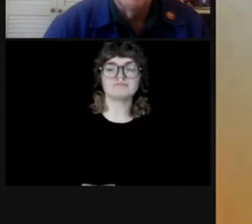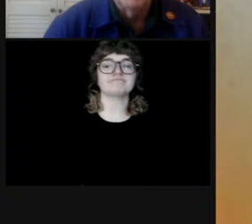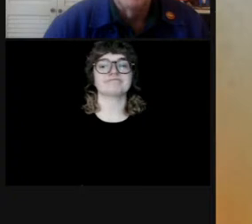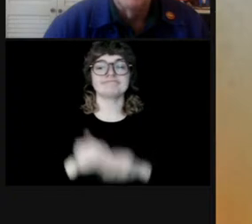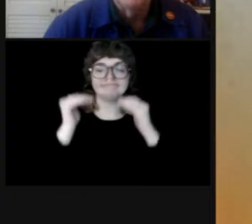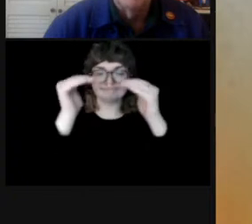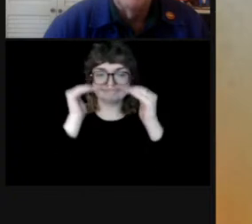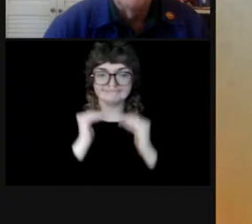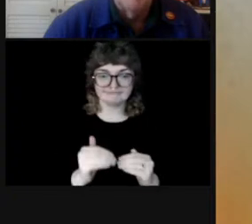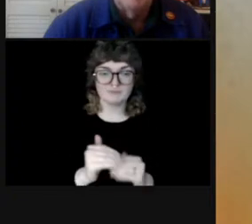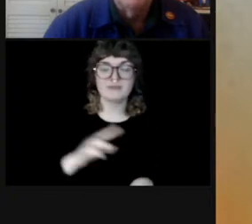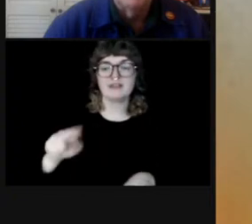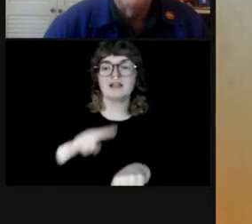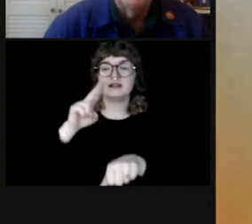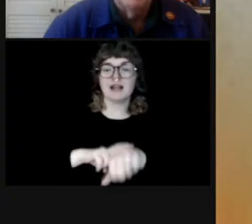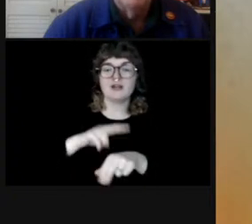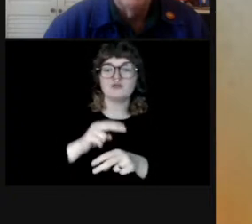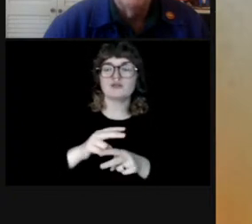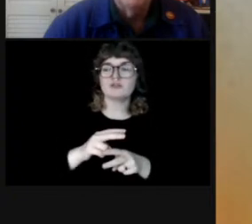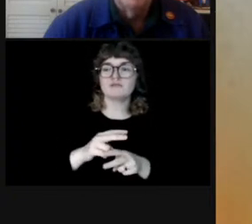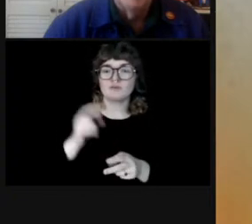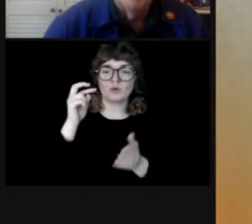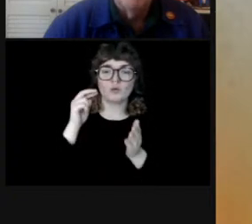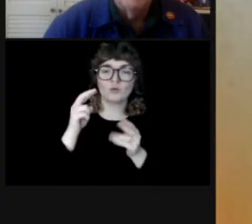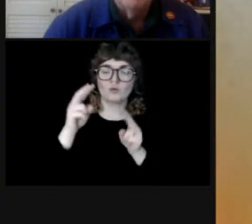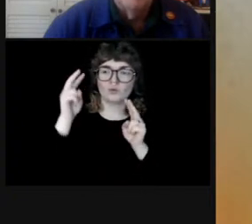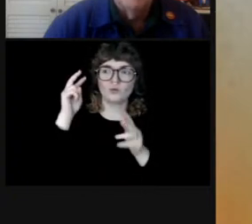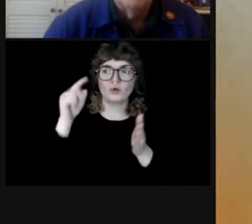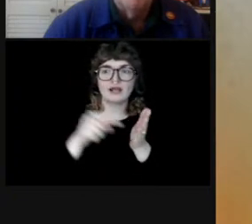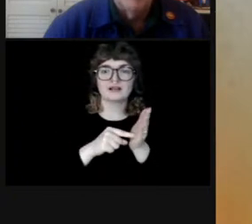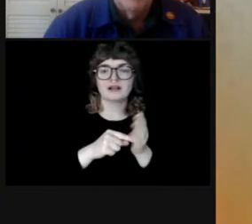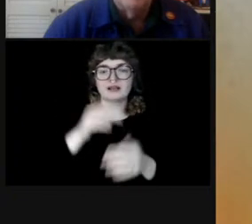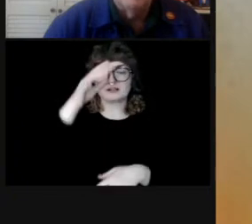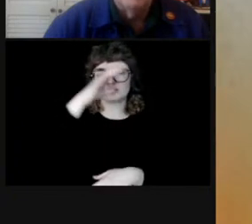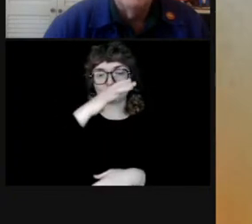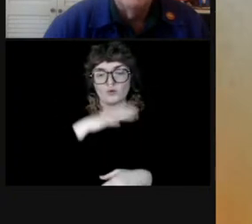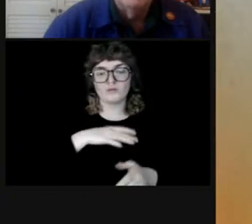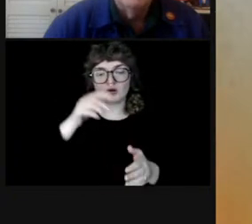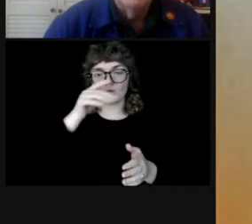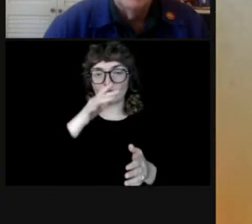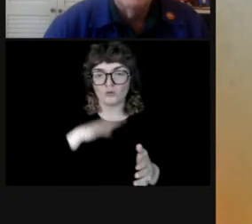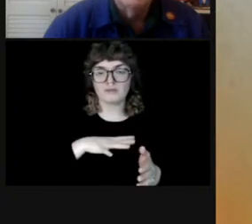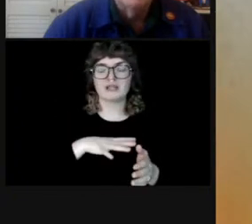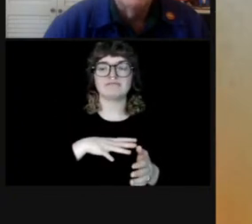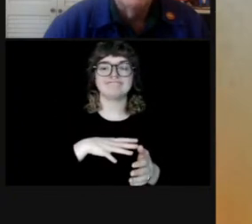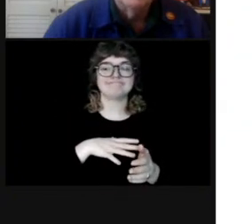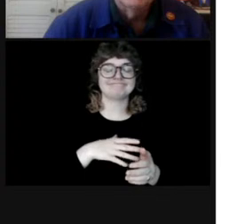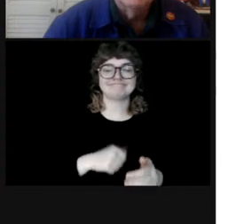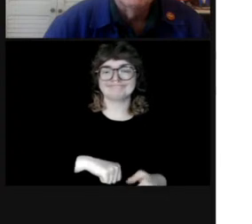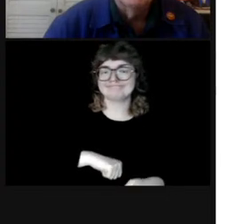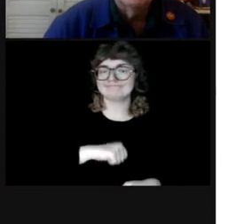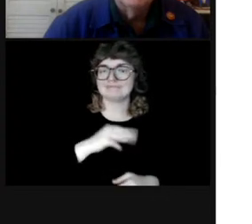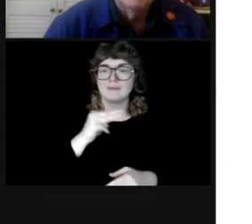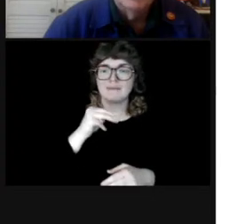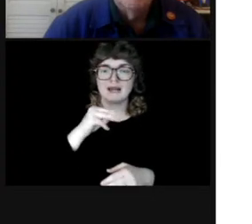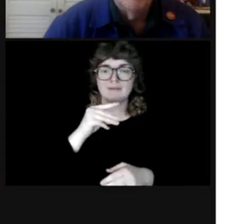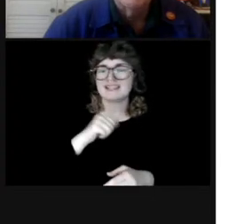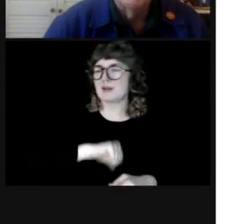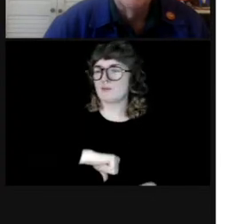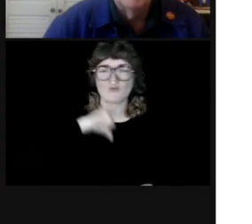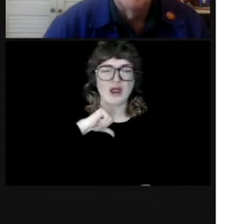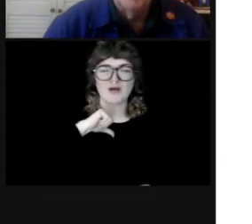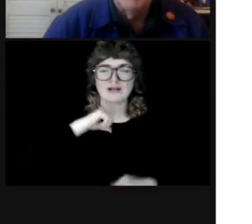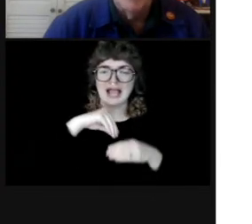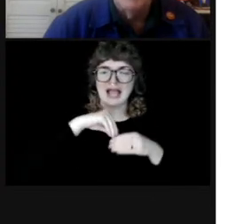nationally recognized women in politics and culture have made Maryland proud. Next. We